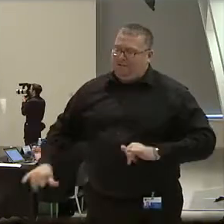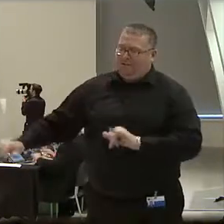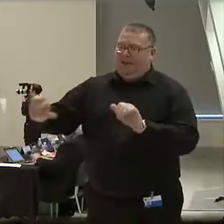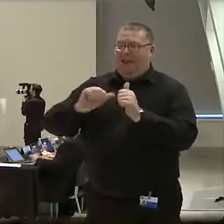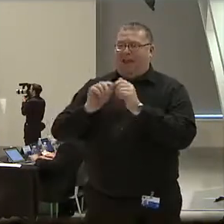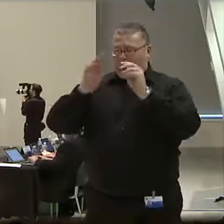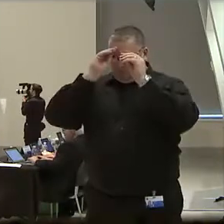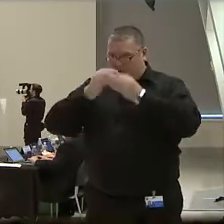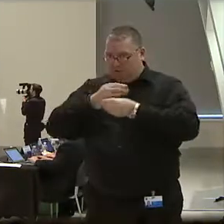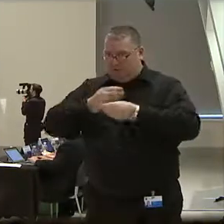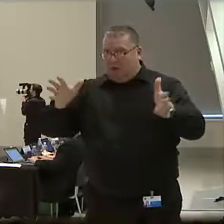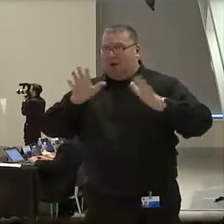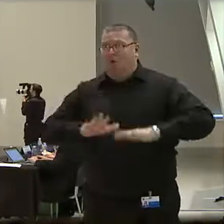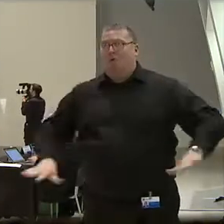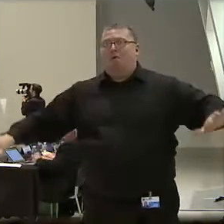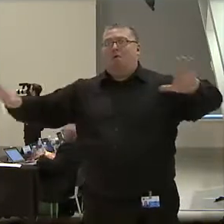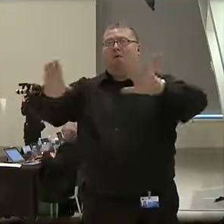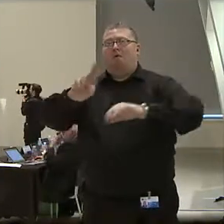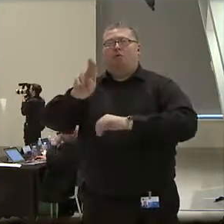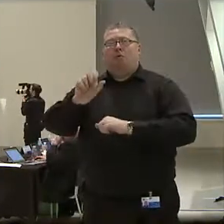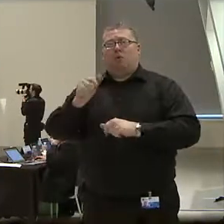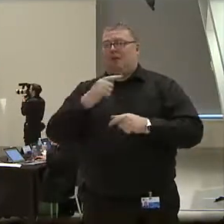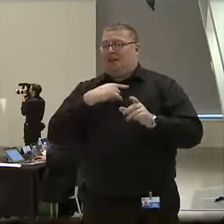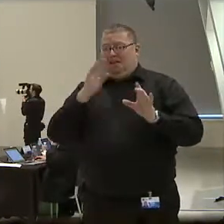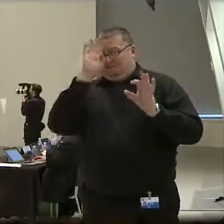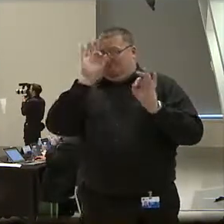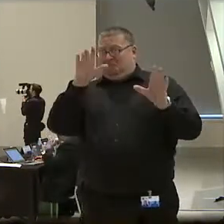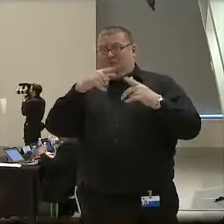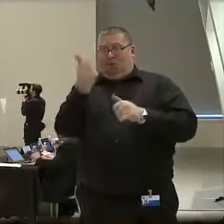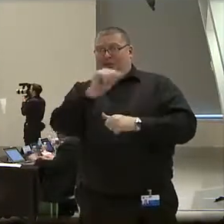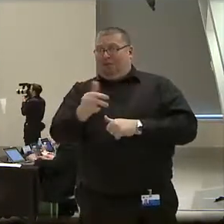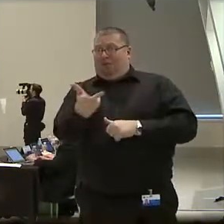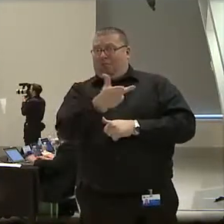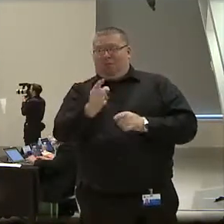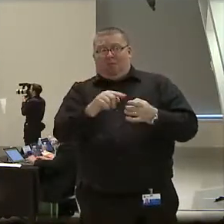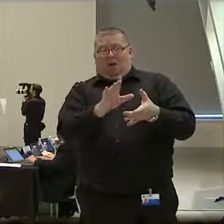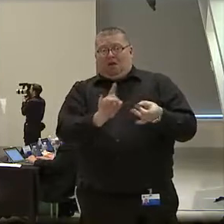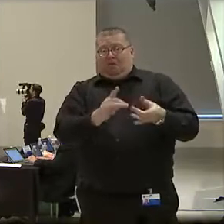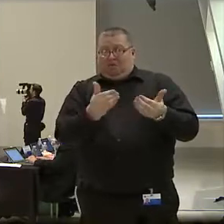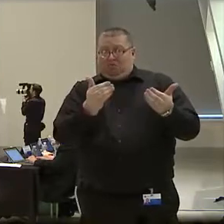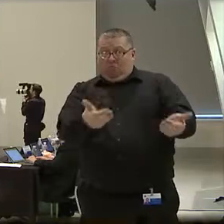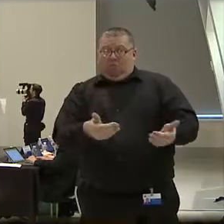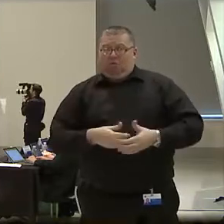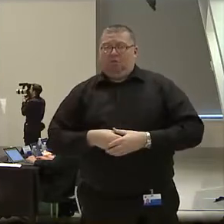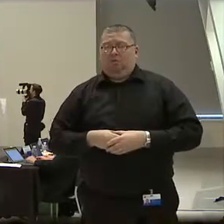on a nationwide basis? And I'll throw that out to any of you that want to tackle that.